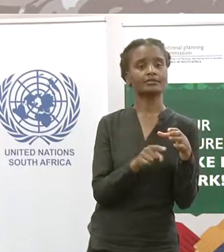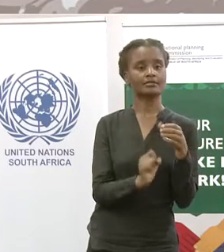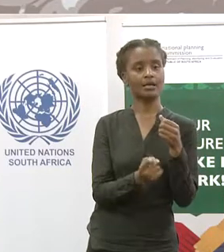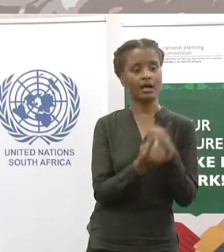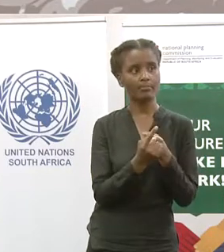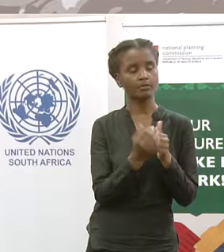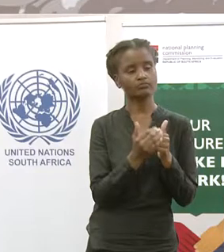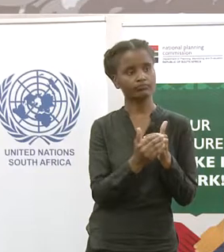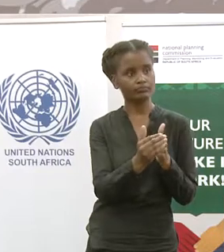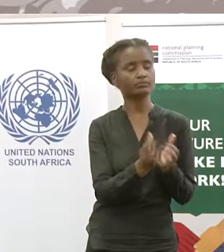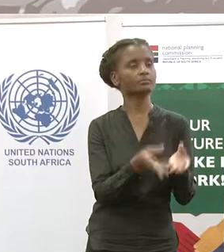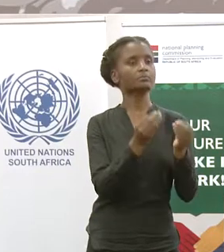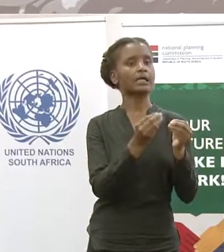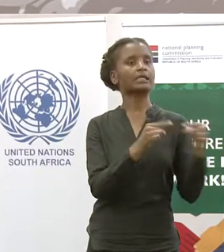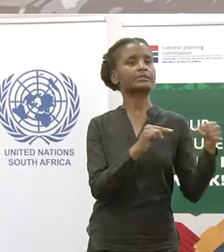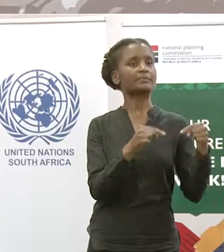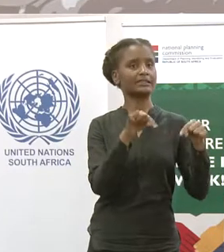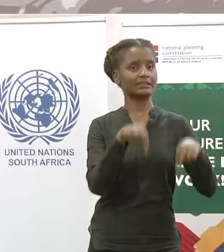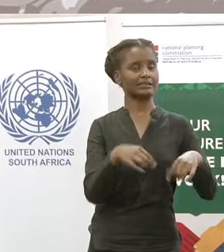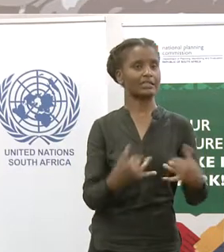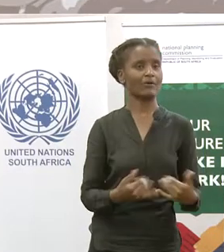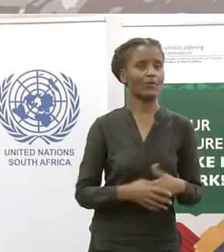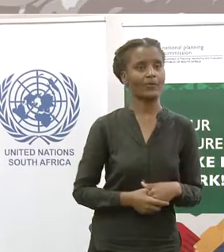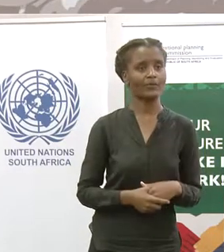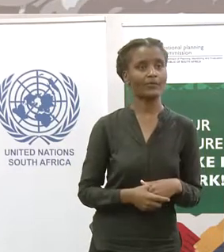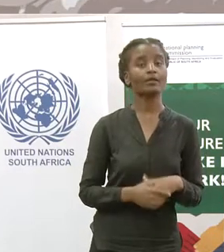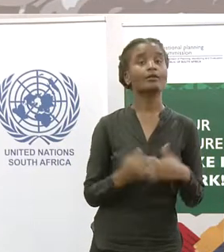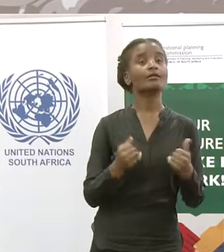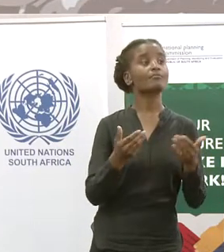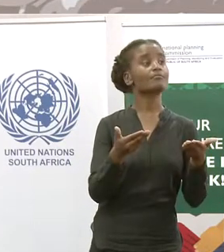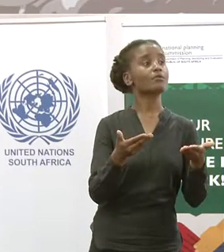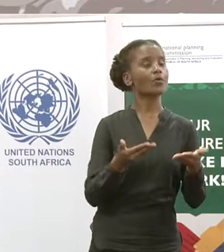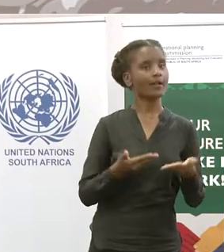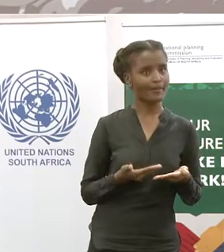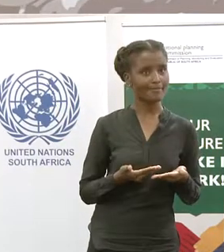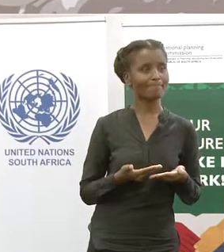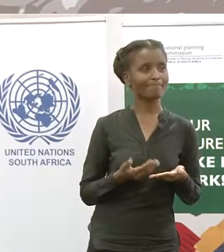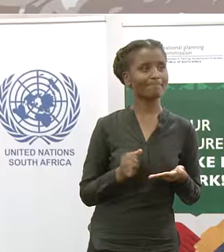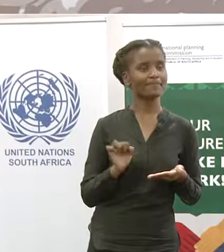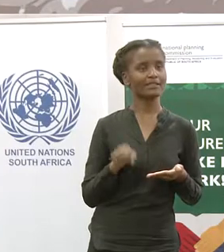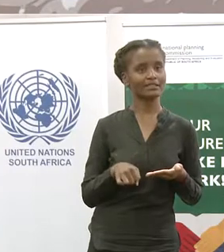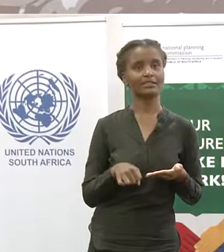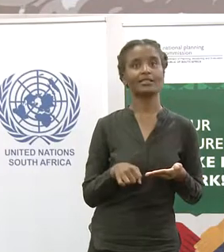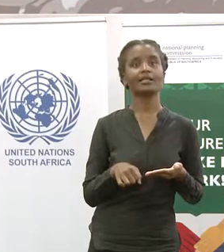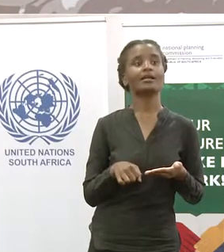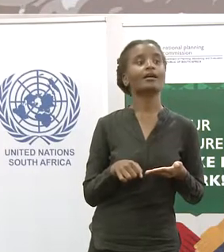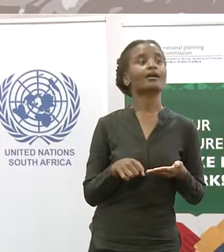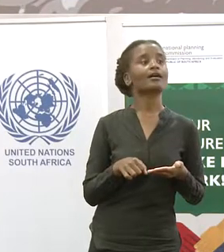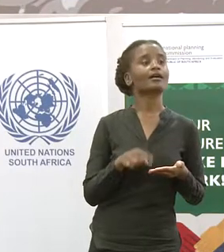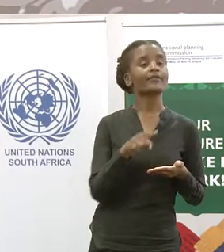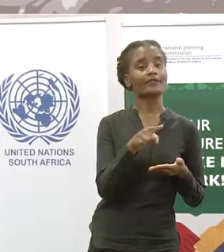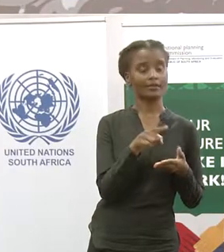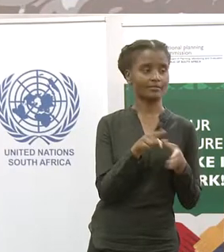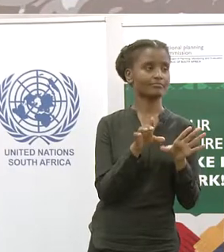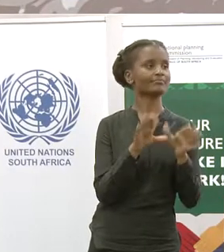the debate. So I think a special word of welcome, therefore, must go to the veterans of the